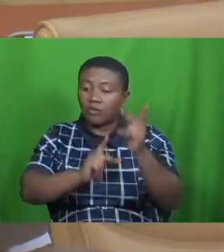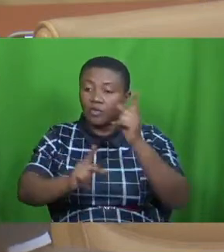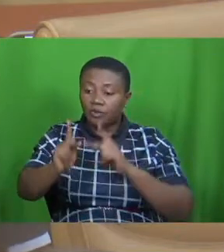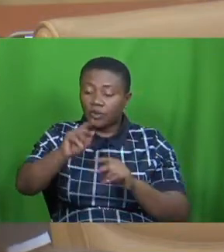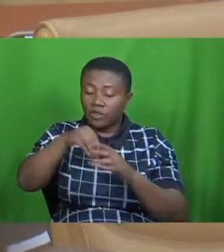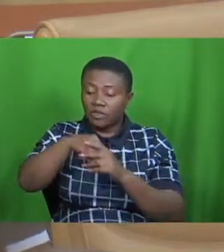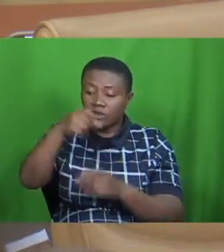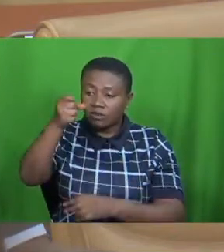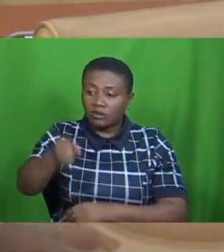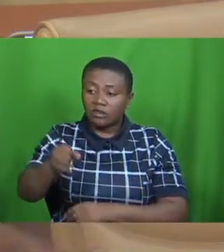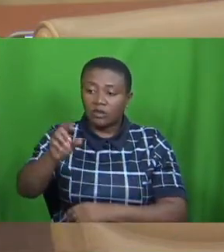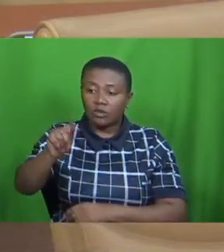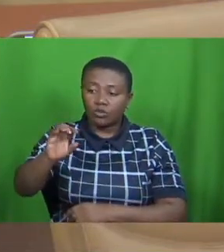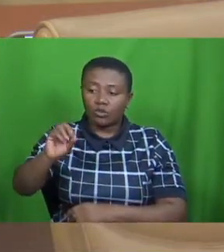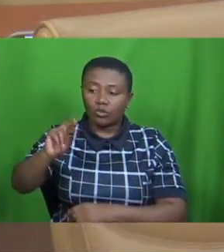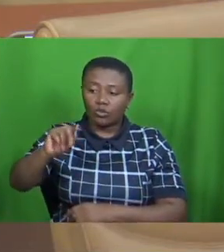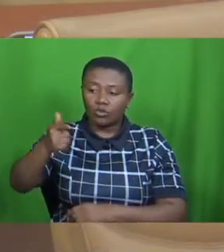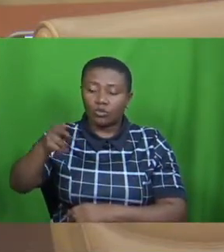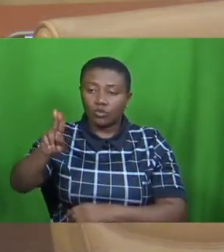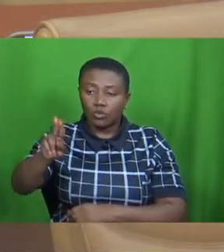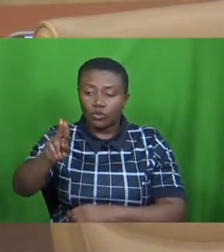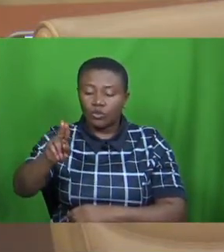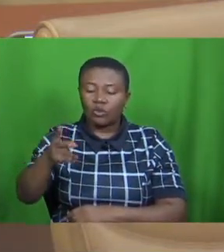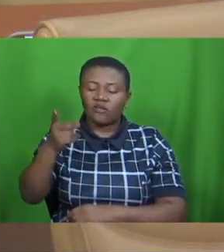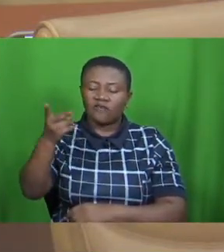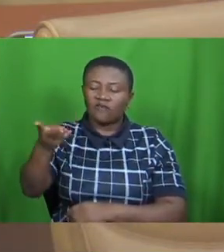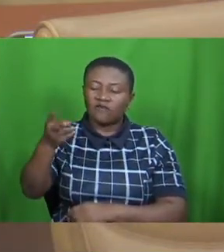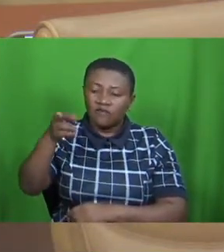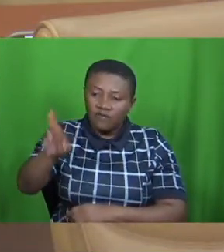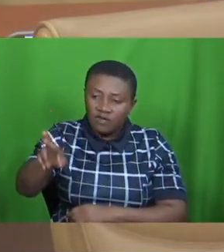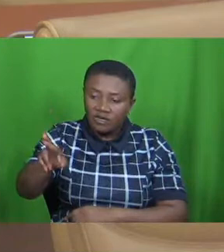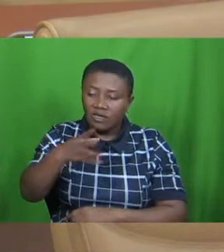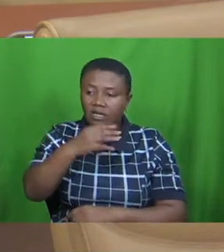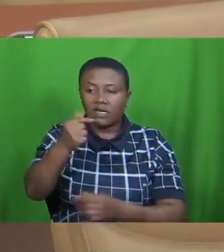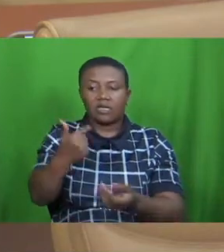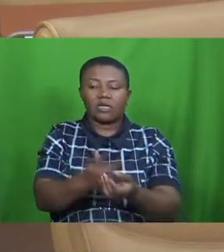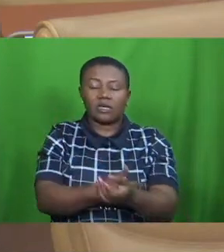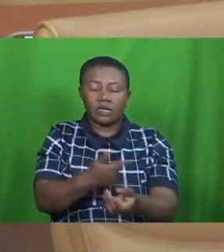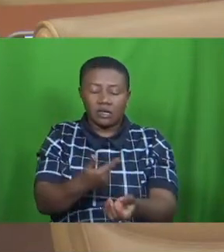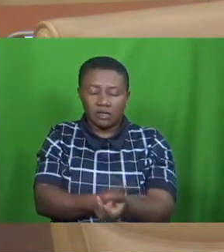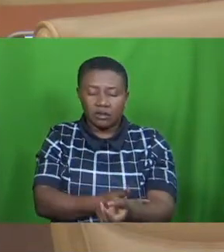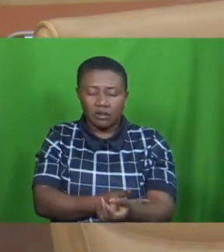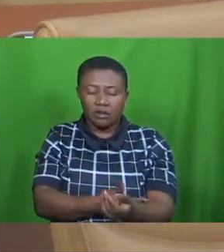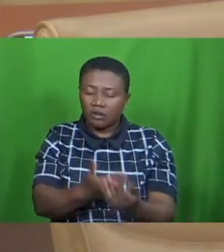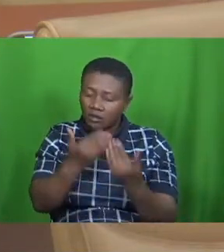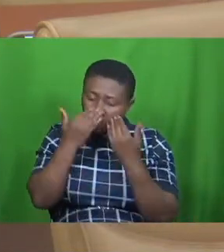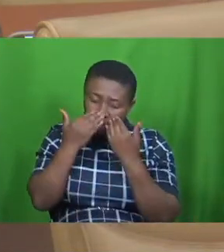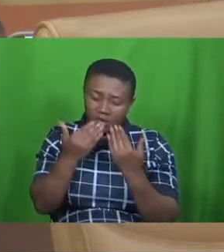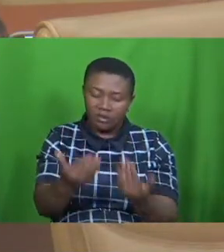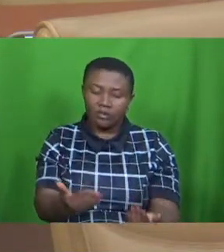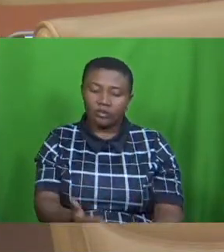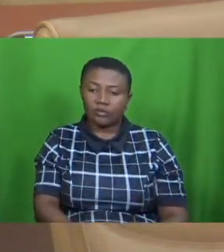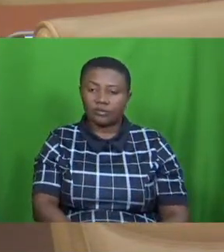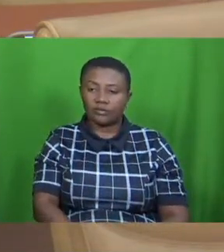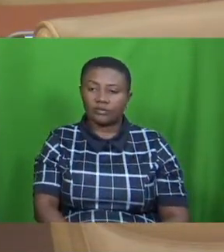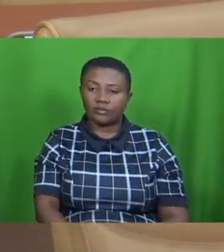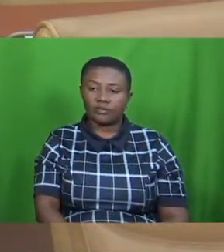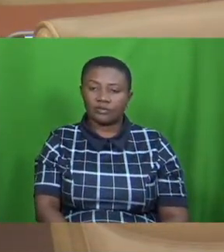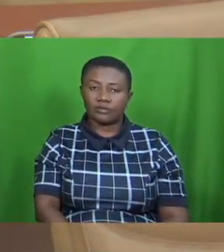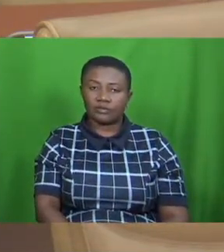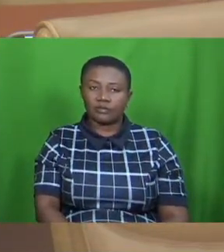my condolences to Volta region and Ghana as a whole. Mr. Speaker, I thank you very much for the opportunity.